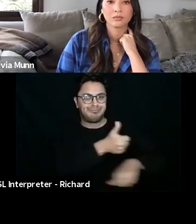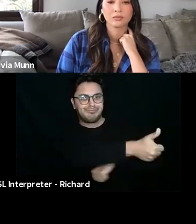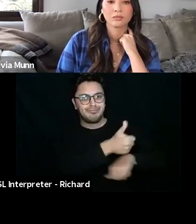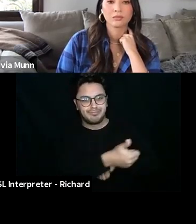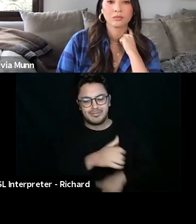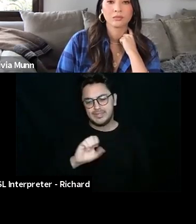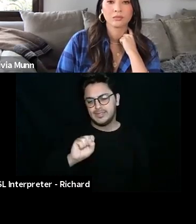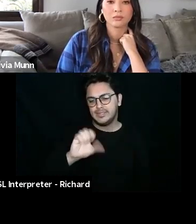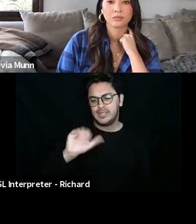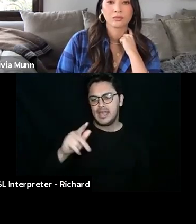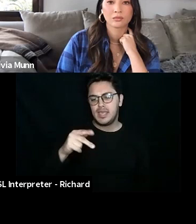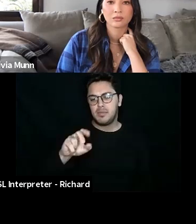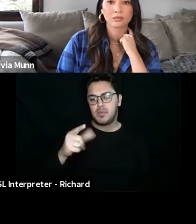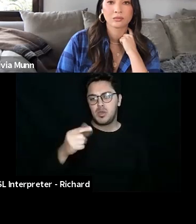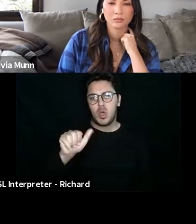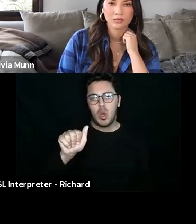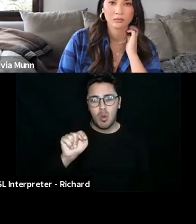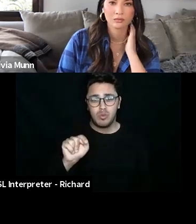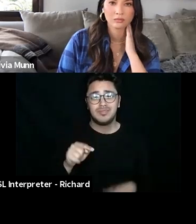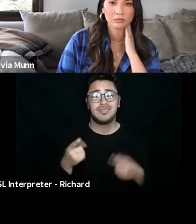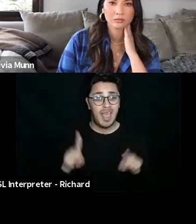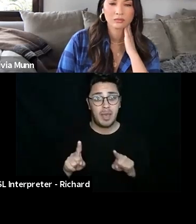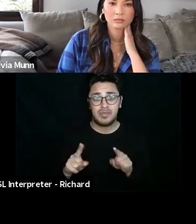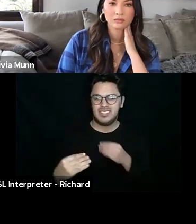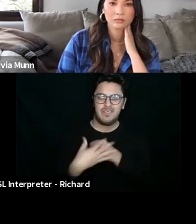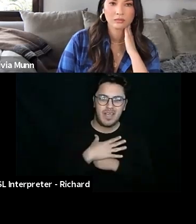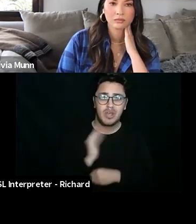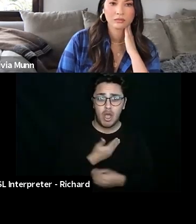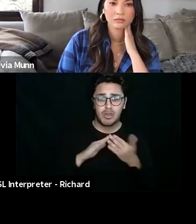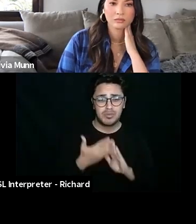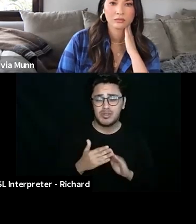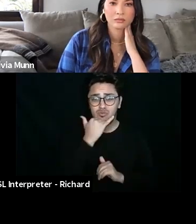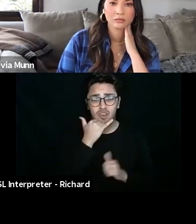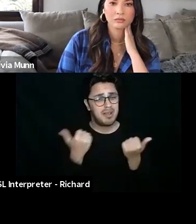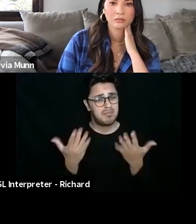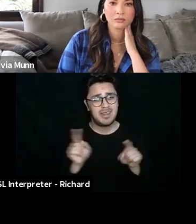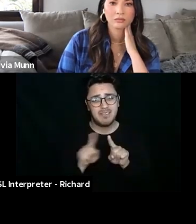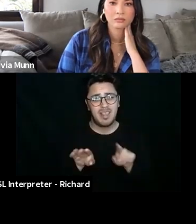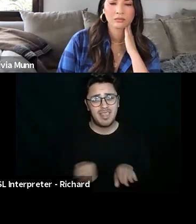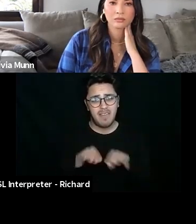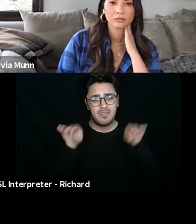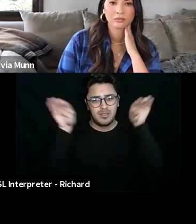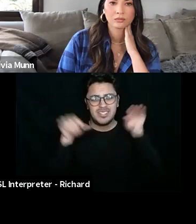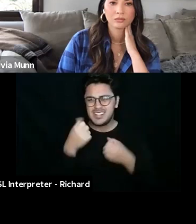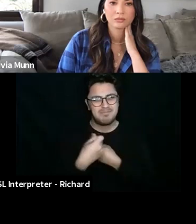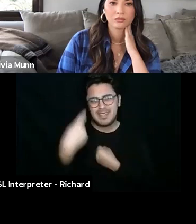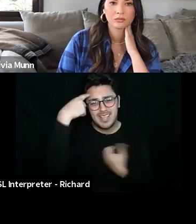to our community is so wrong on so many levels, the least of which is that it makes no sense. It is